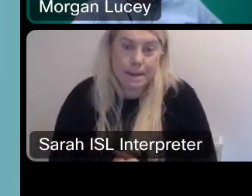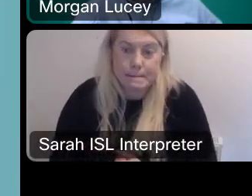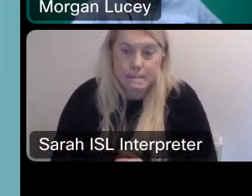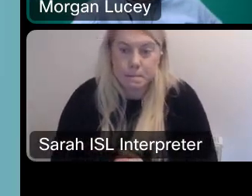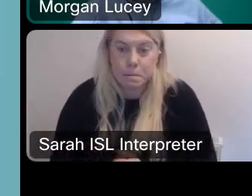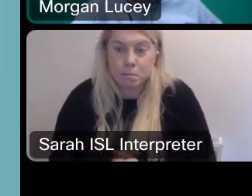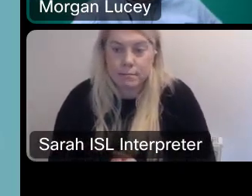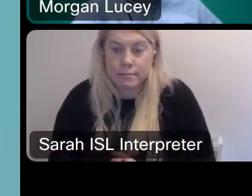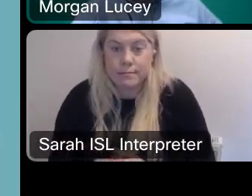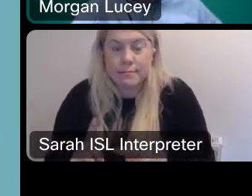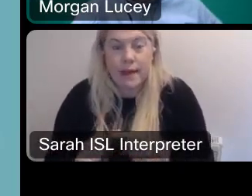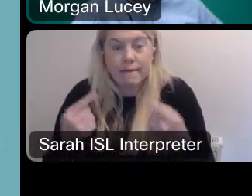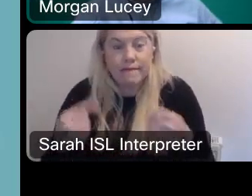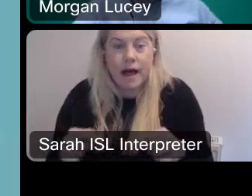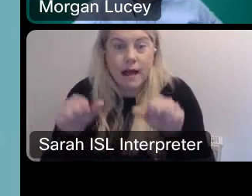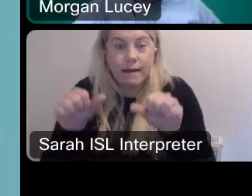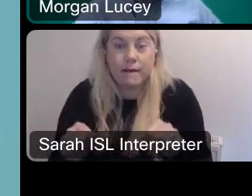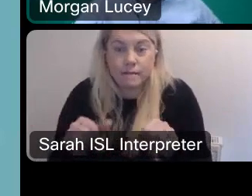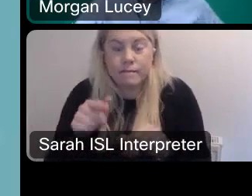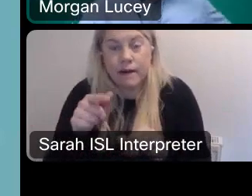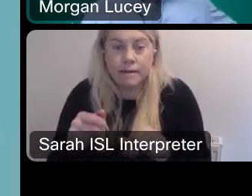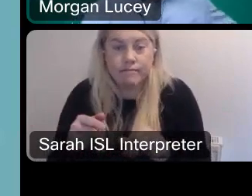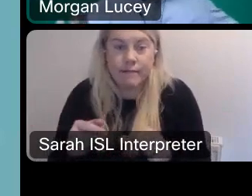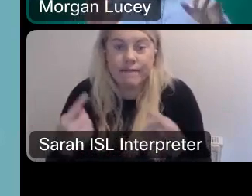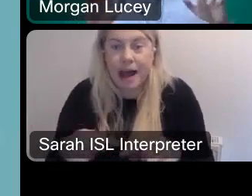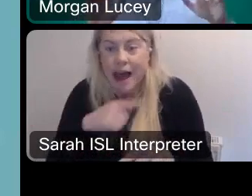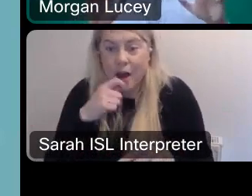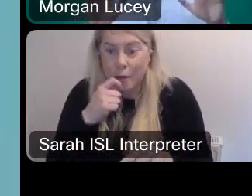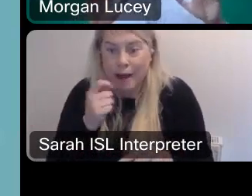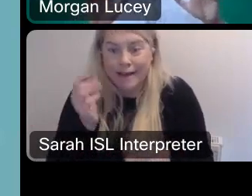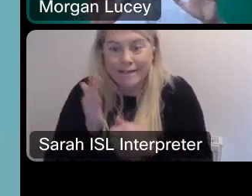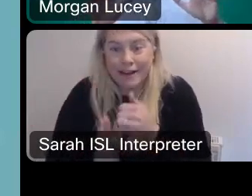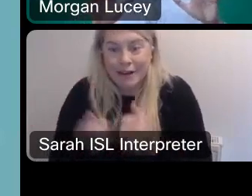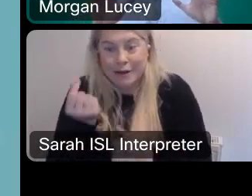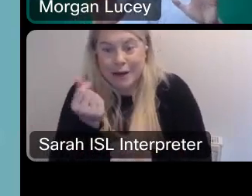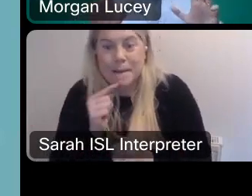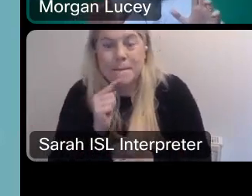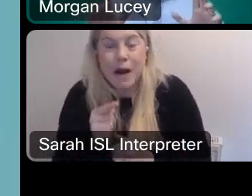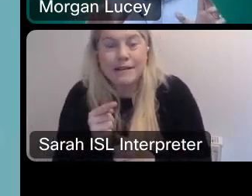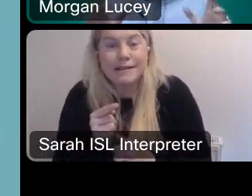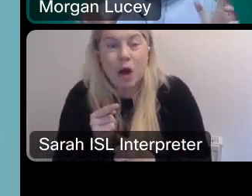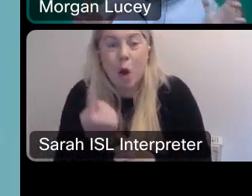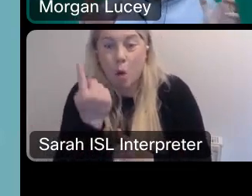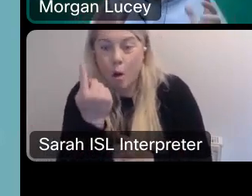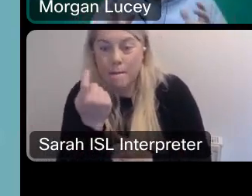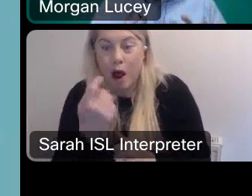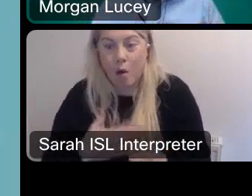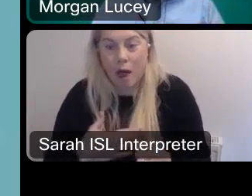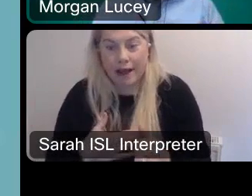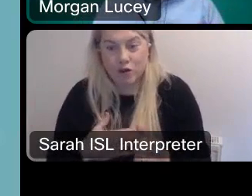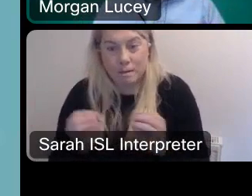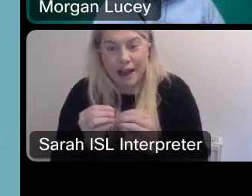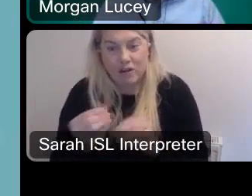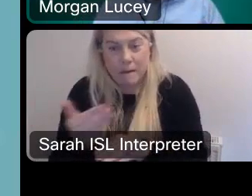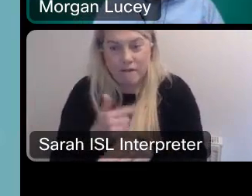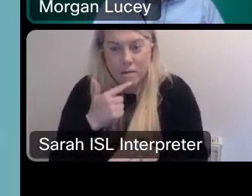finally, I'm going to say goodbye in a moment, but there is one thing that I want to share just before I take my slides down,